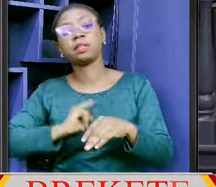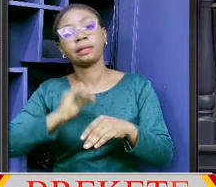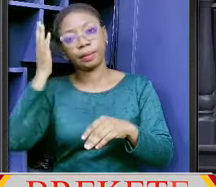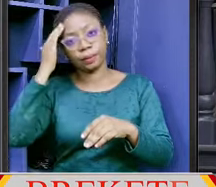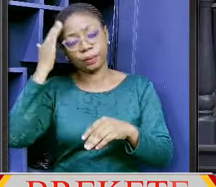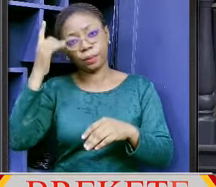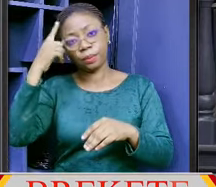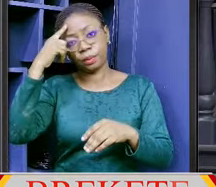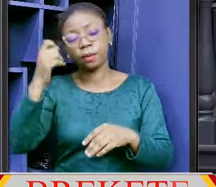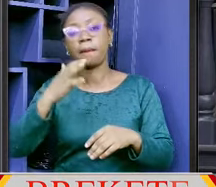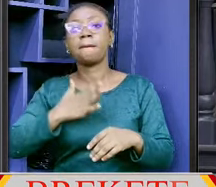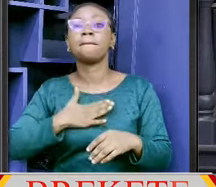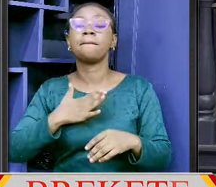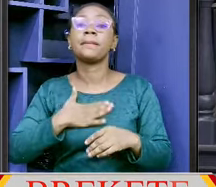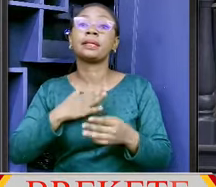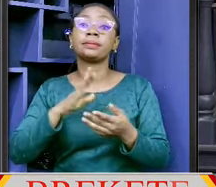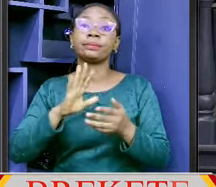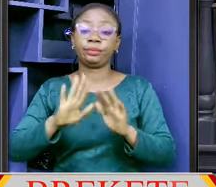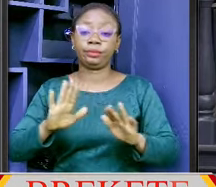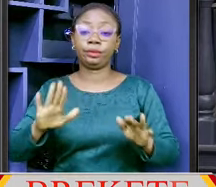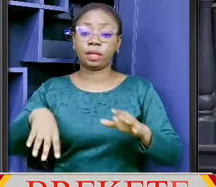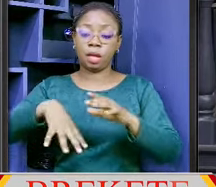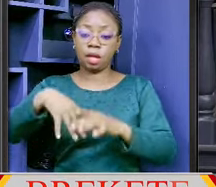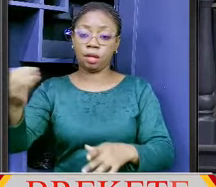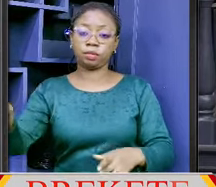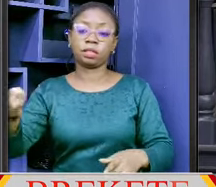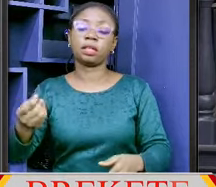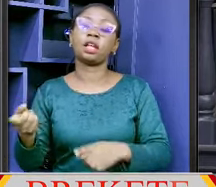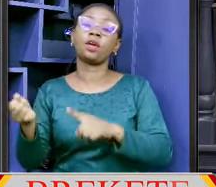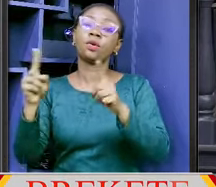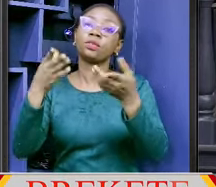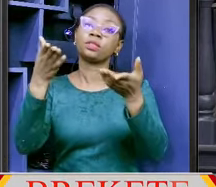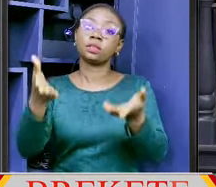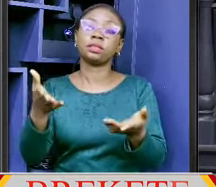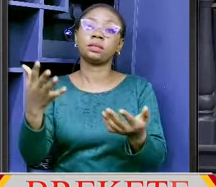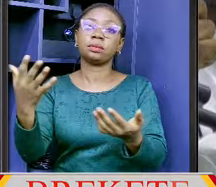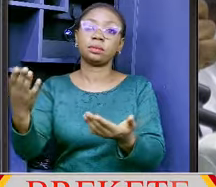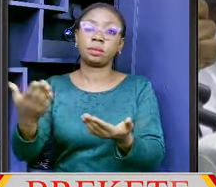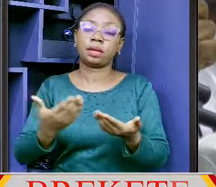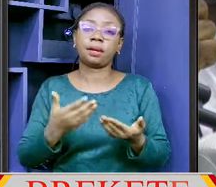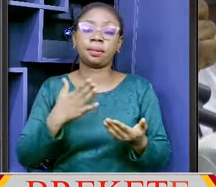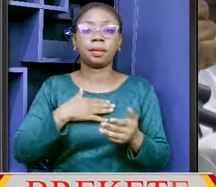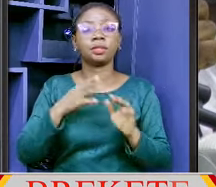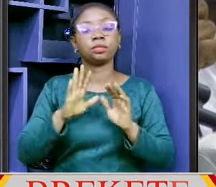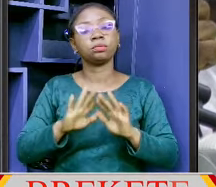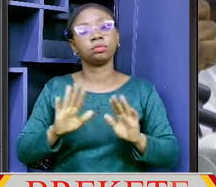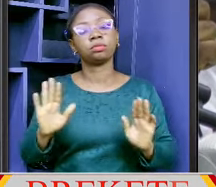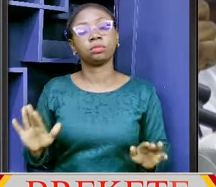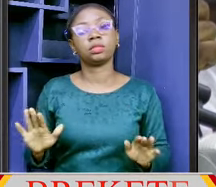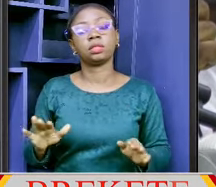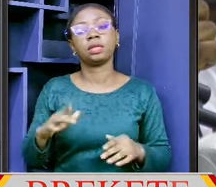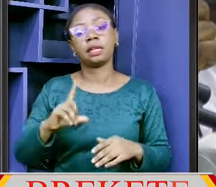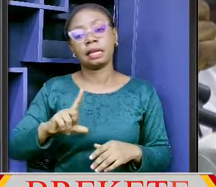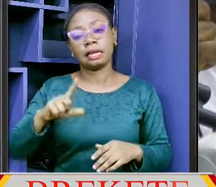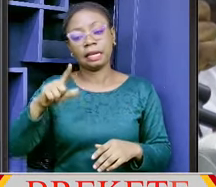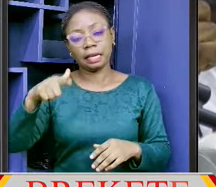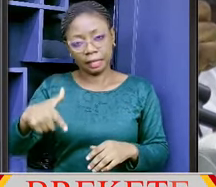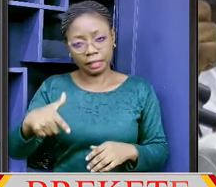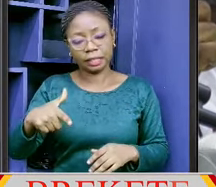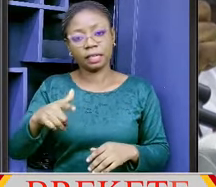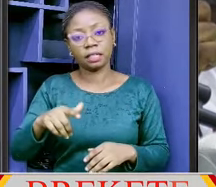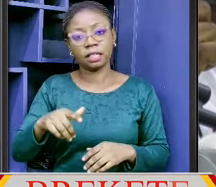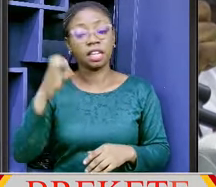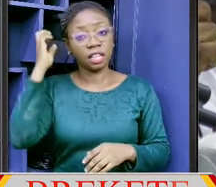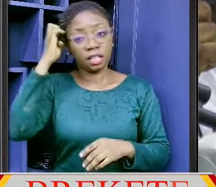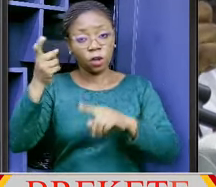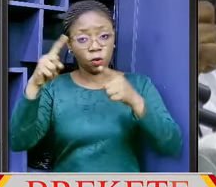are outside. They were with him. I now go there. I pick my children. I did not interrupt. I now come back. So later on, he